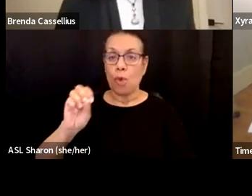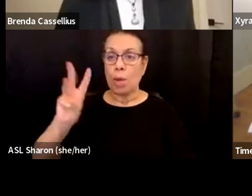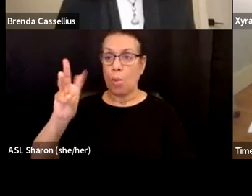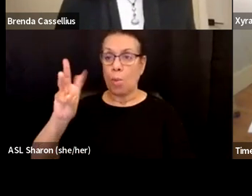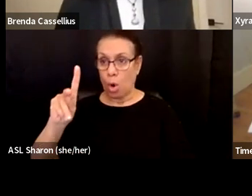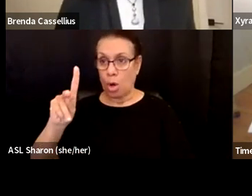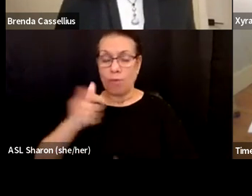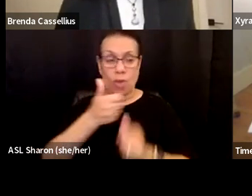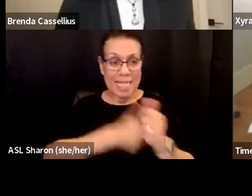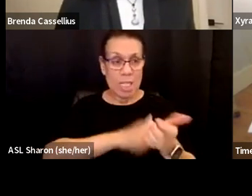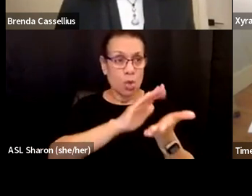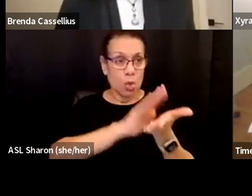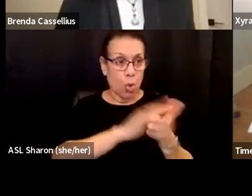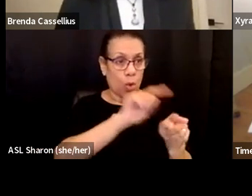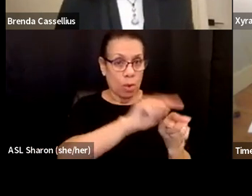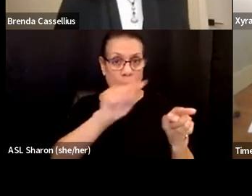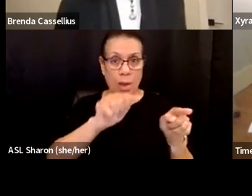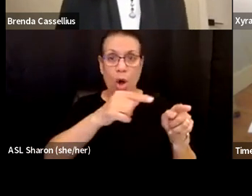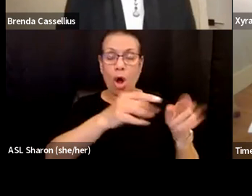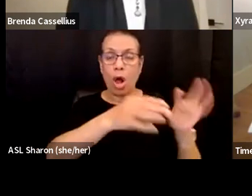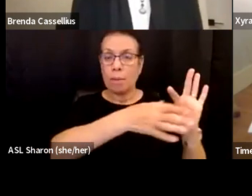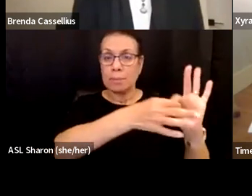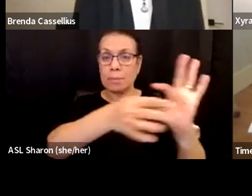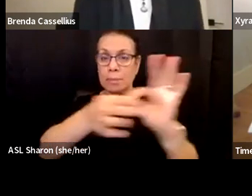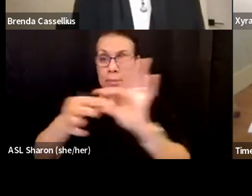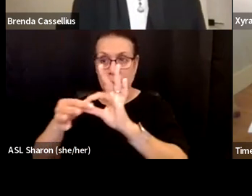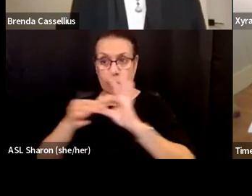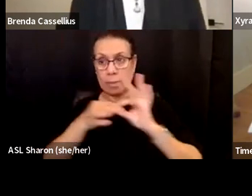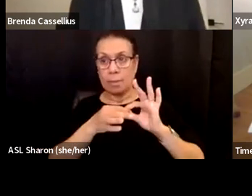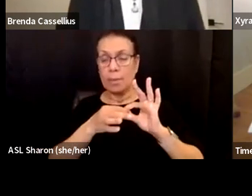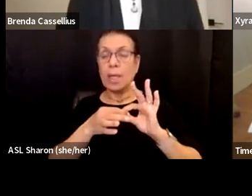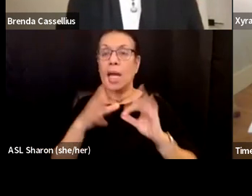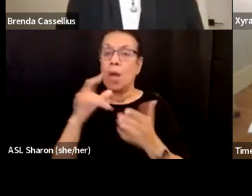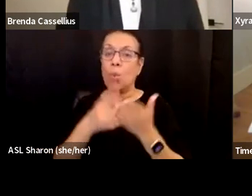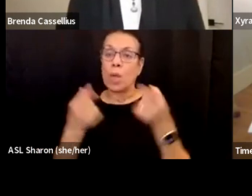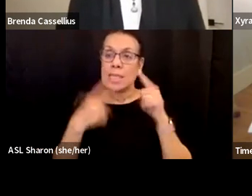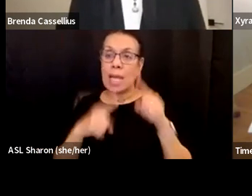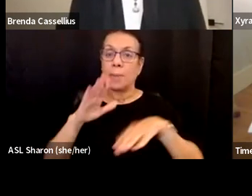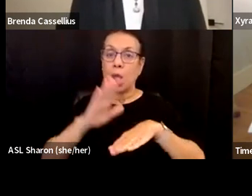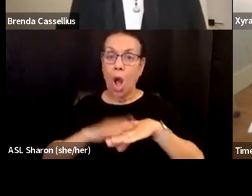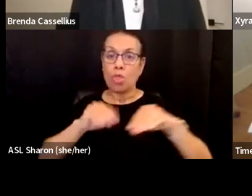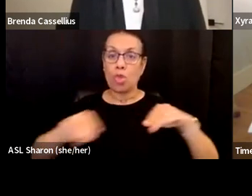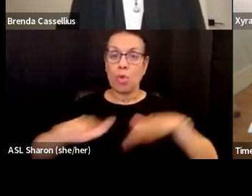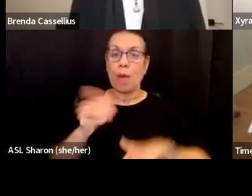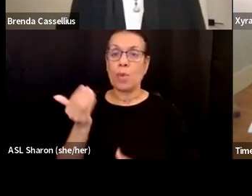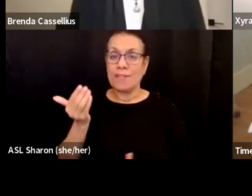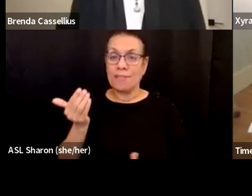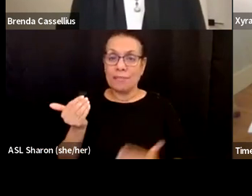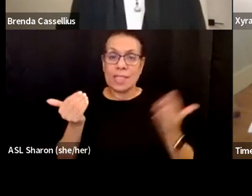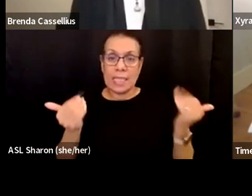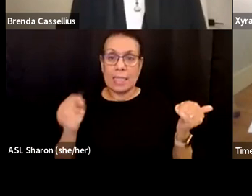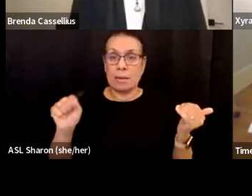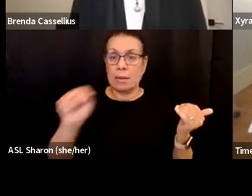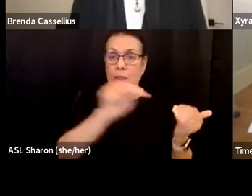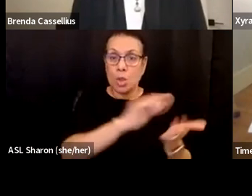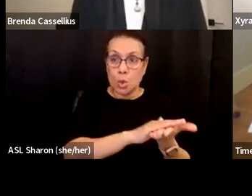at each of their individual schools so really looking at the overall strategy of the district and what's happening on the ground in each of their 15 unique school communities and